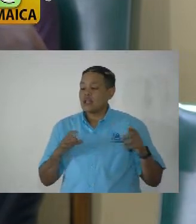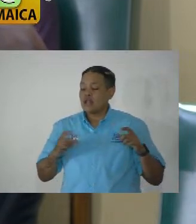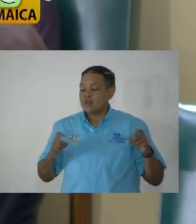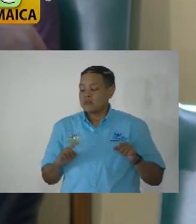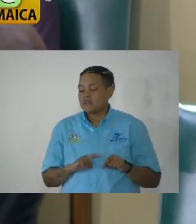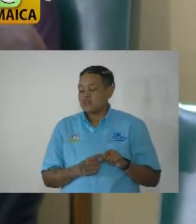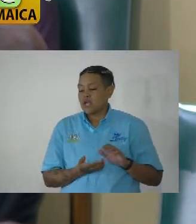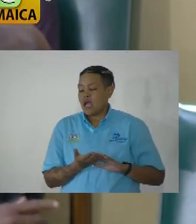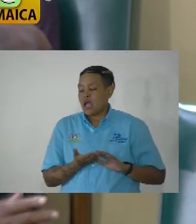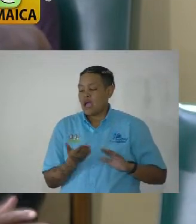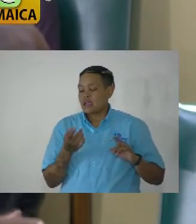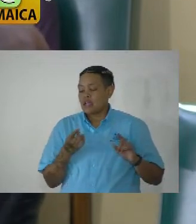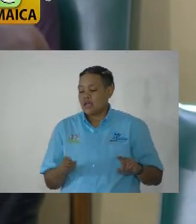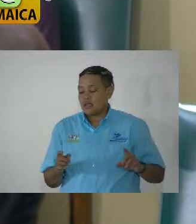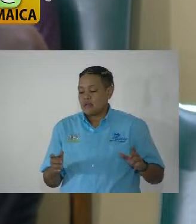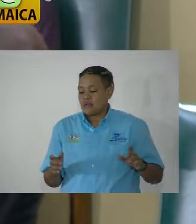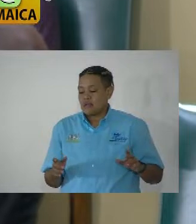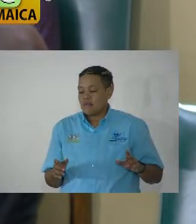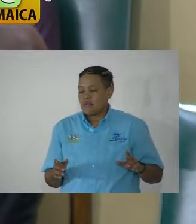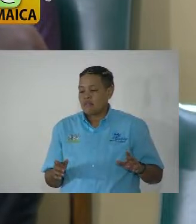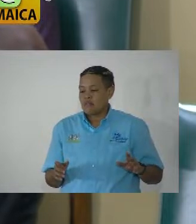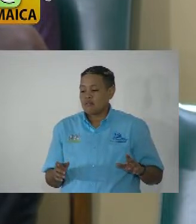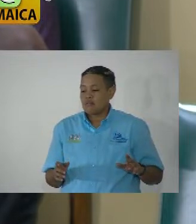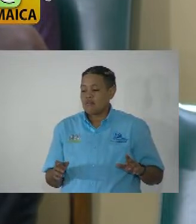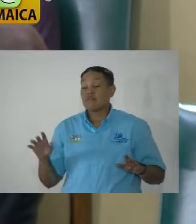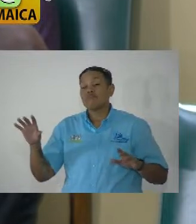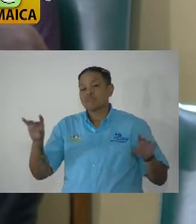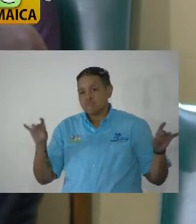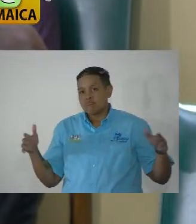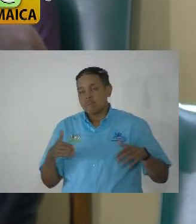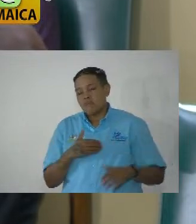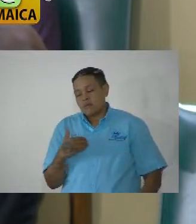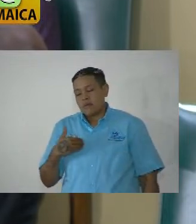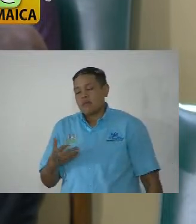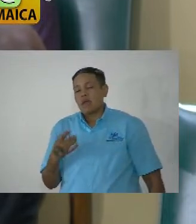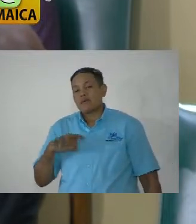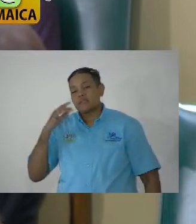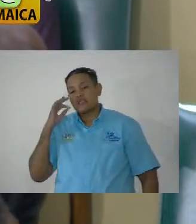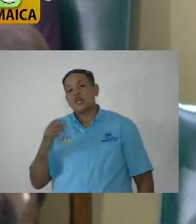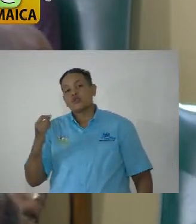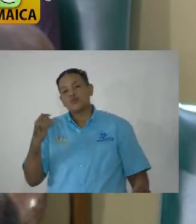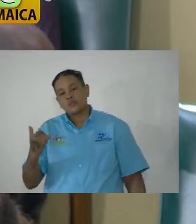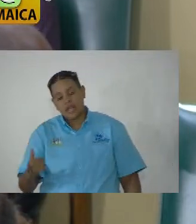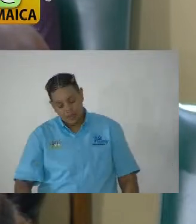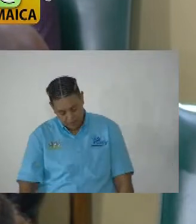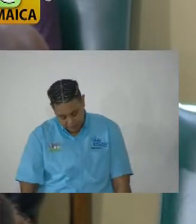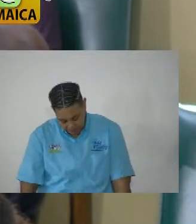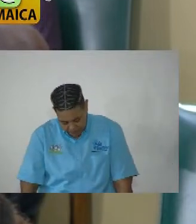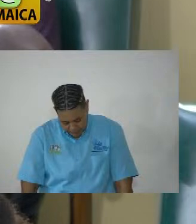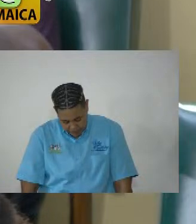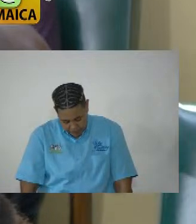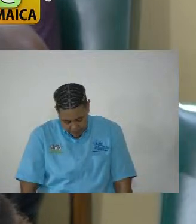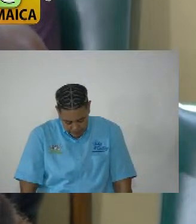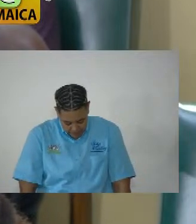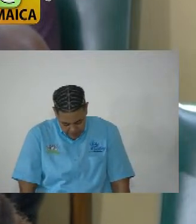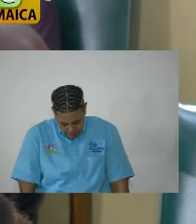resume to appoint, to move the motion, I decided that I would do it today.